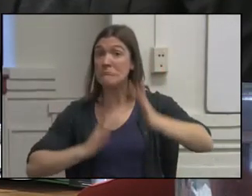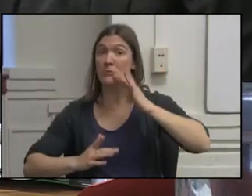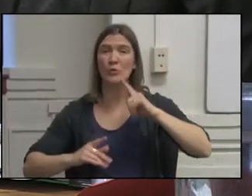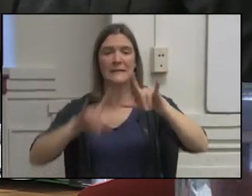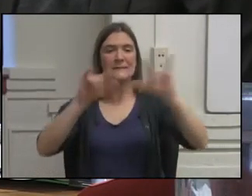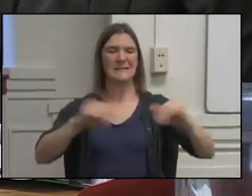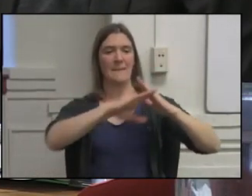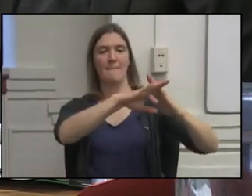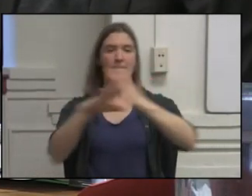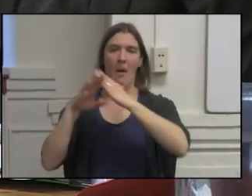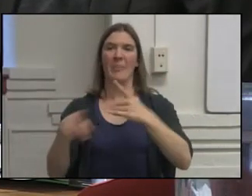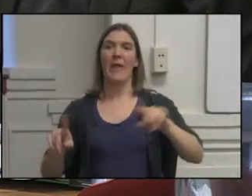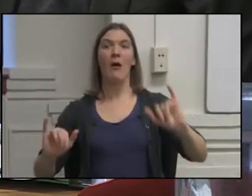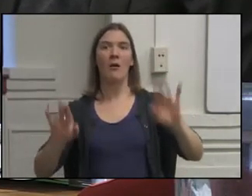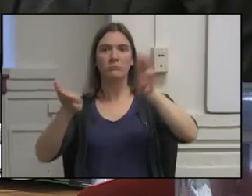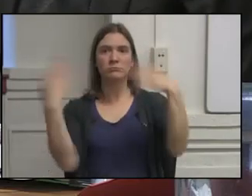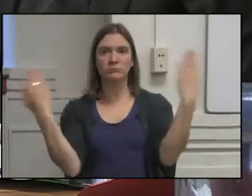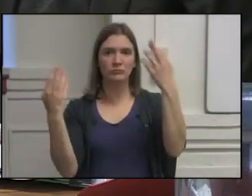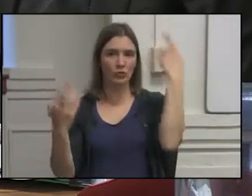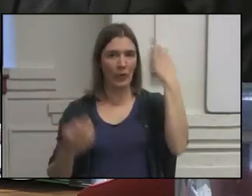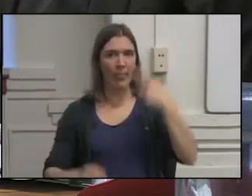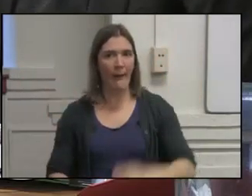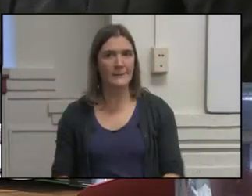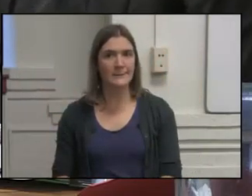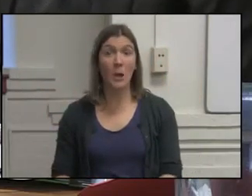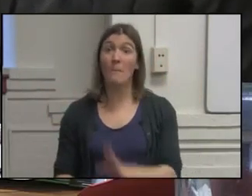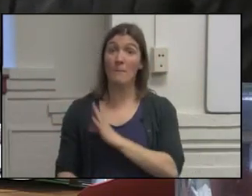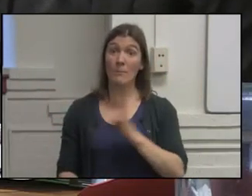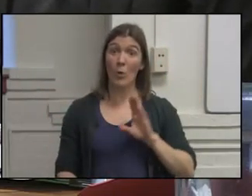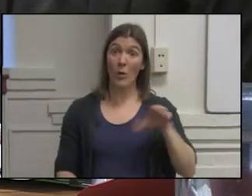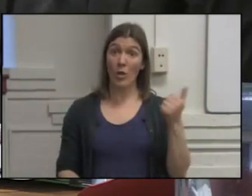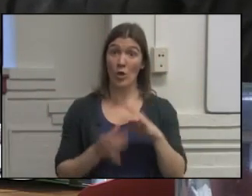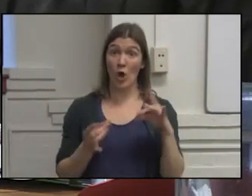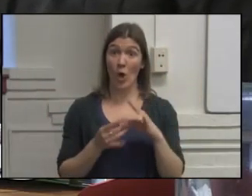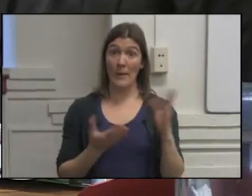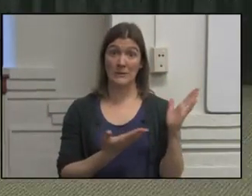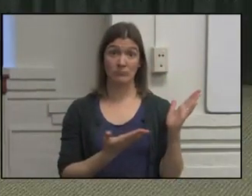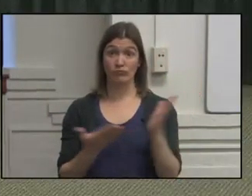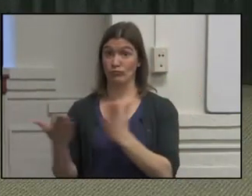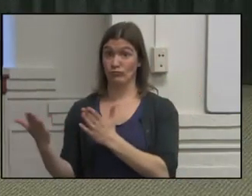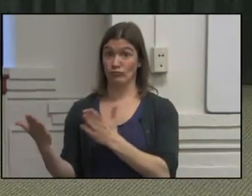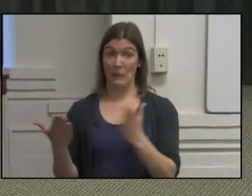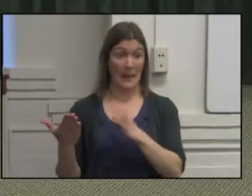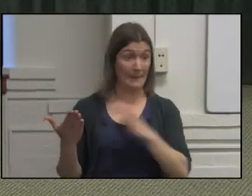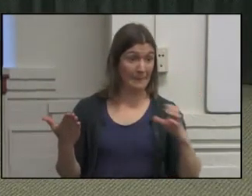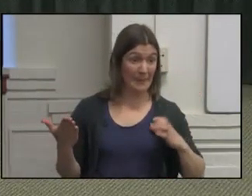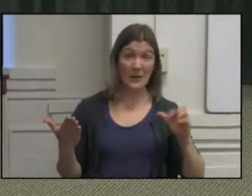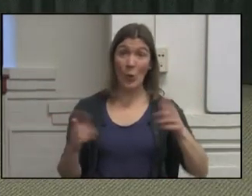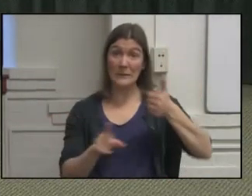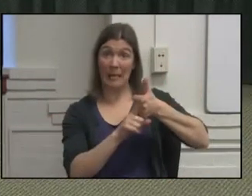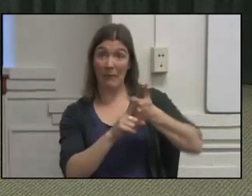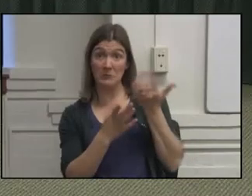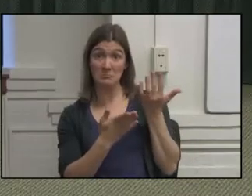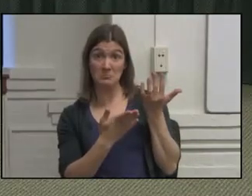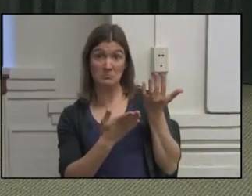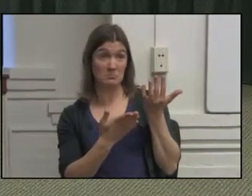So it was a good meeting indeed. Anybody else on the board have a report to give from a committee or remarks in